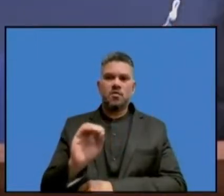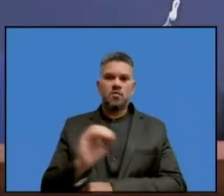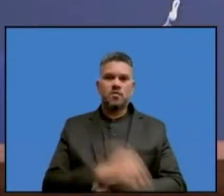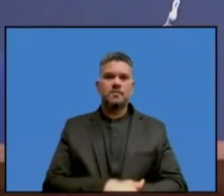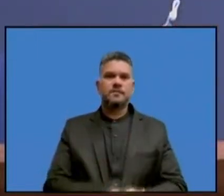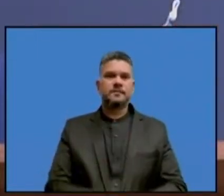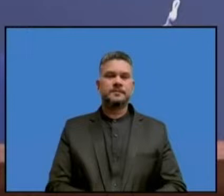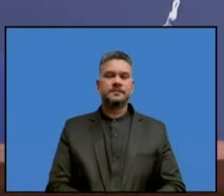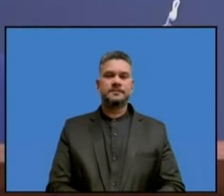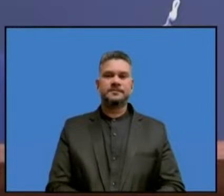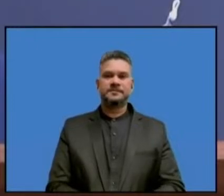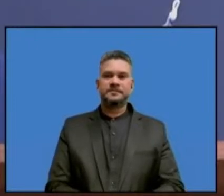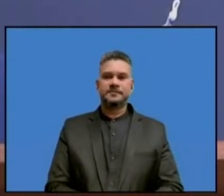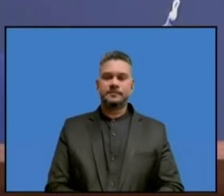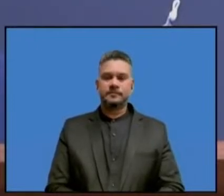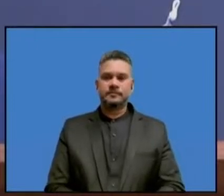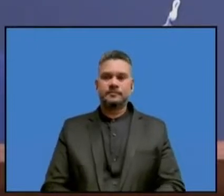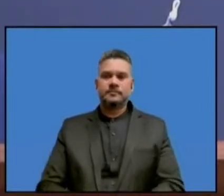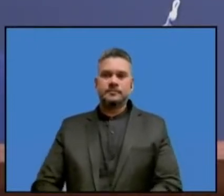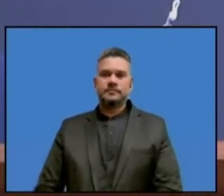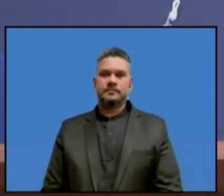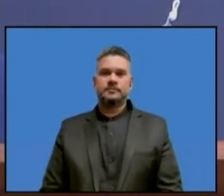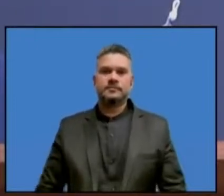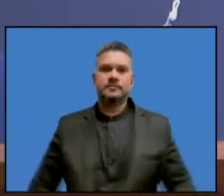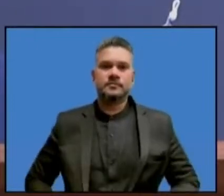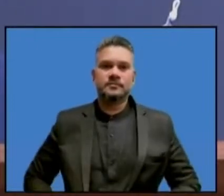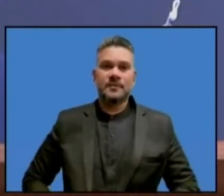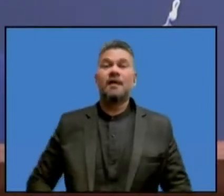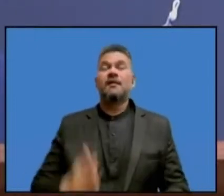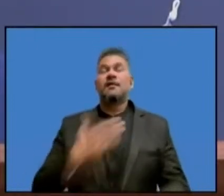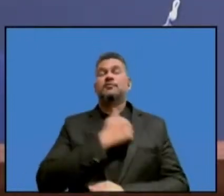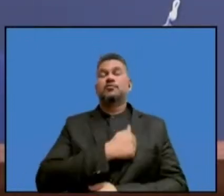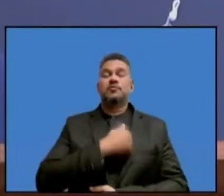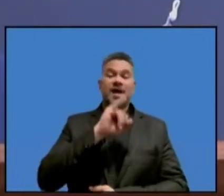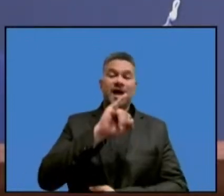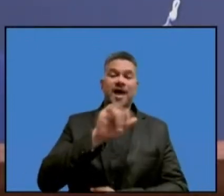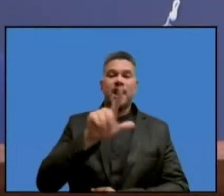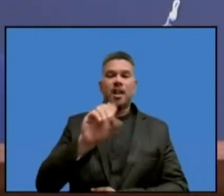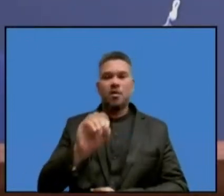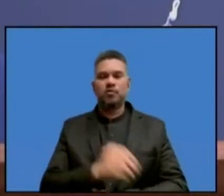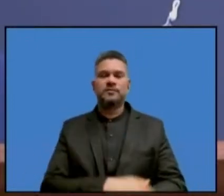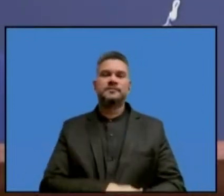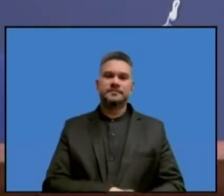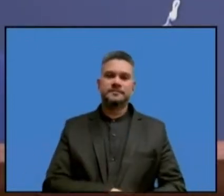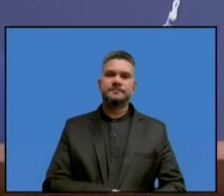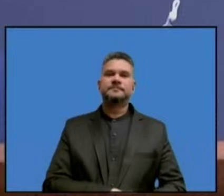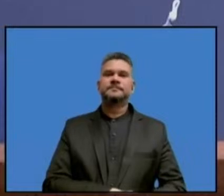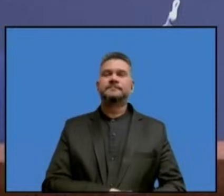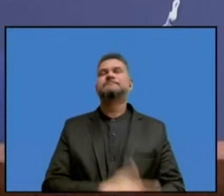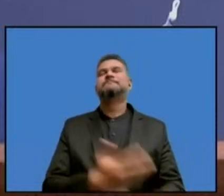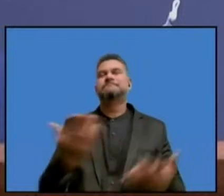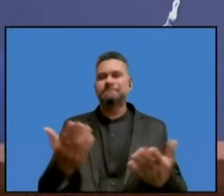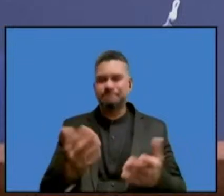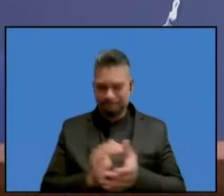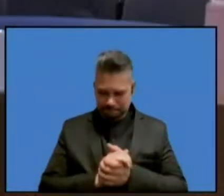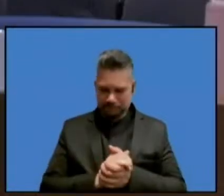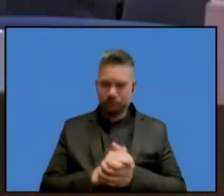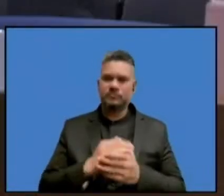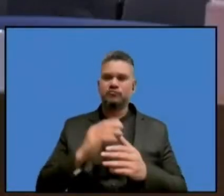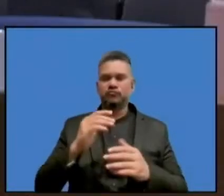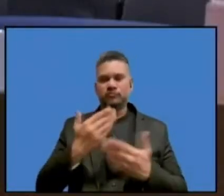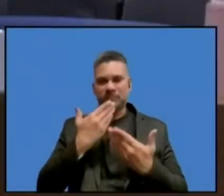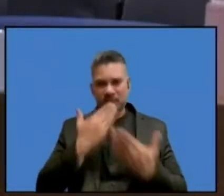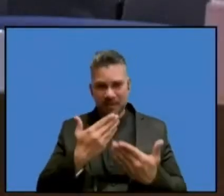Thank you. Oh, I'm sorry, Madam Chair. Thank you, Madam Chair. Excellencies, ladies and gentlemen. Migrant workers' right to